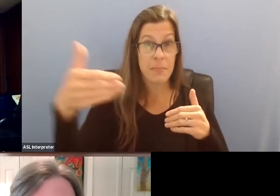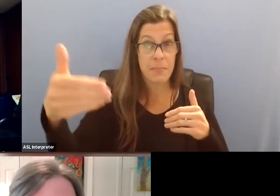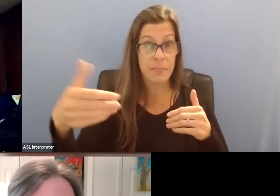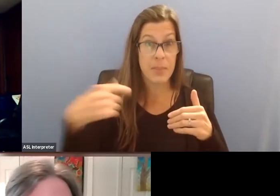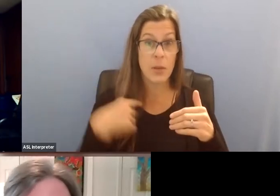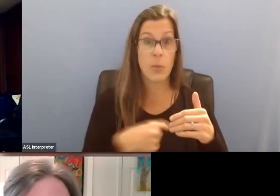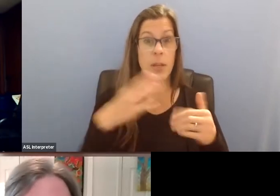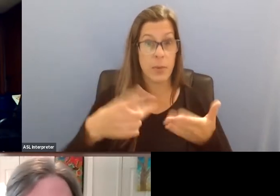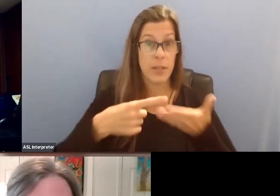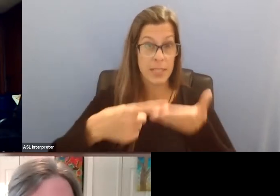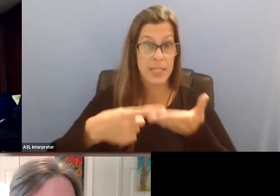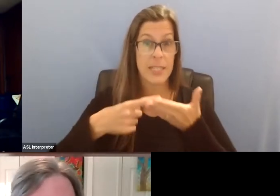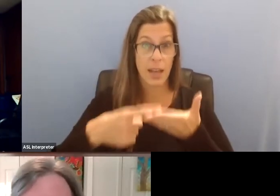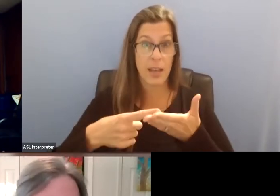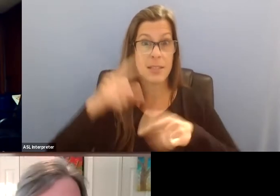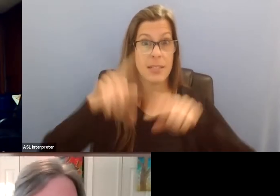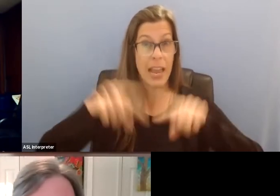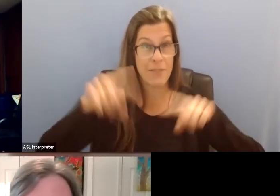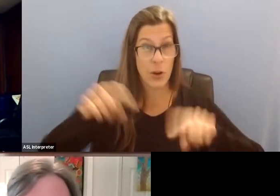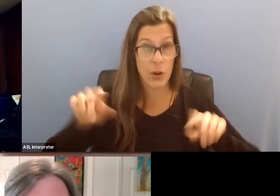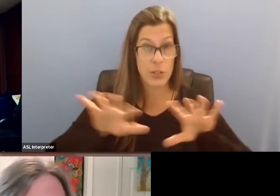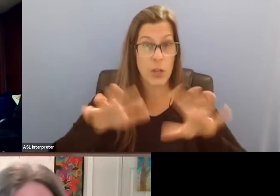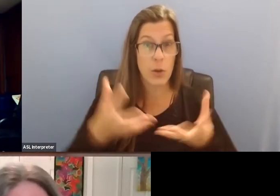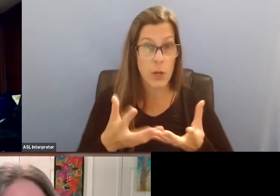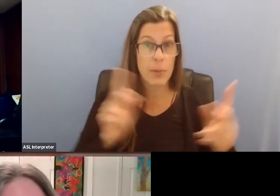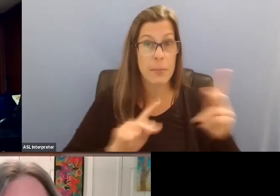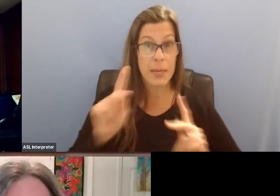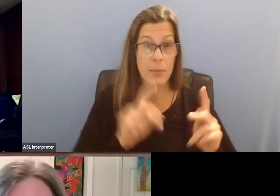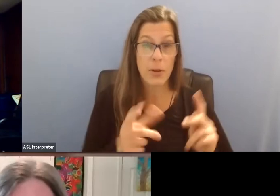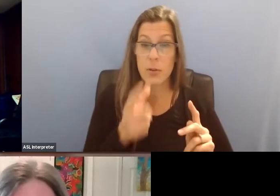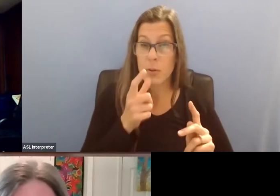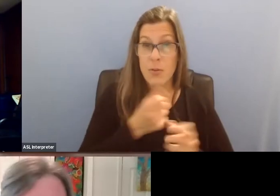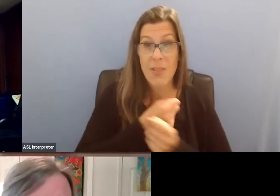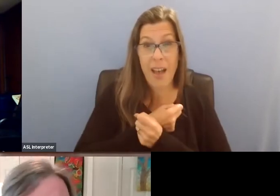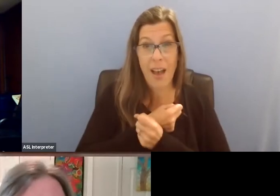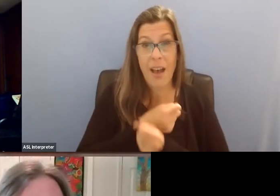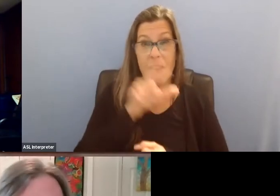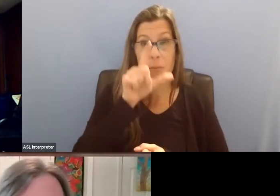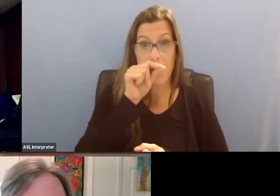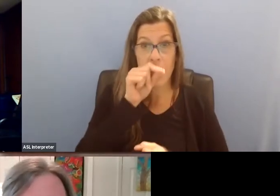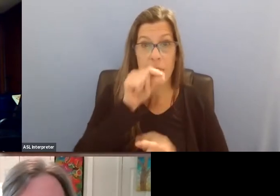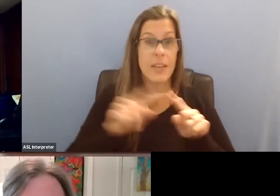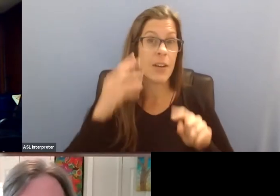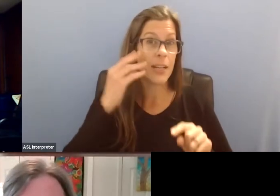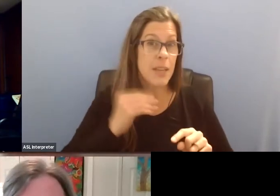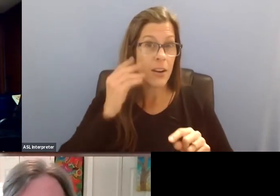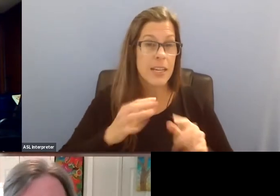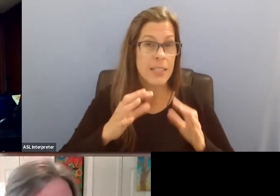interesting diverse group of birders who have all different kinds of experiences and values and